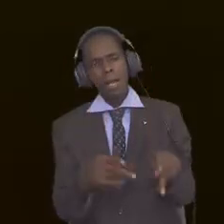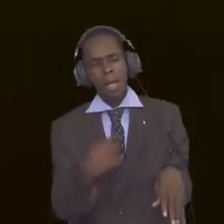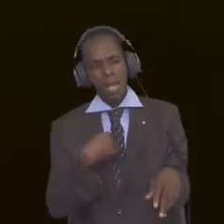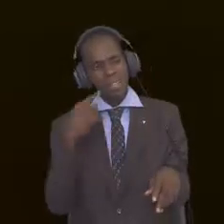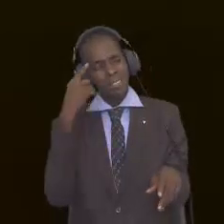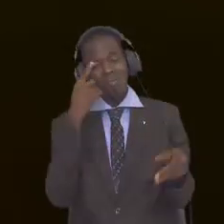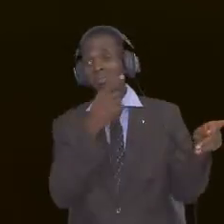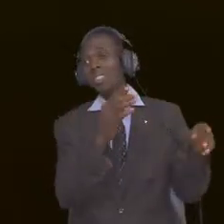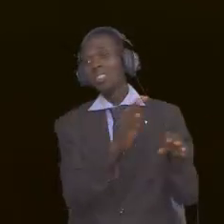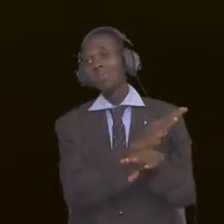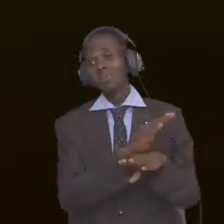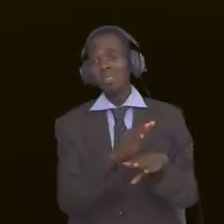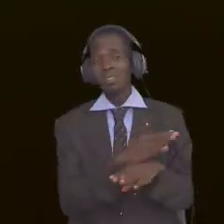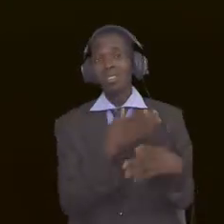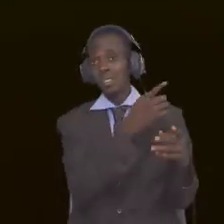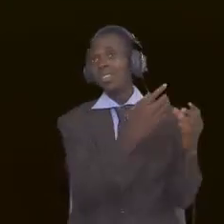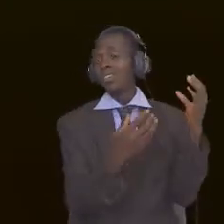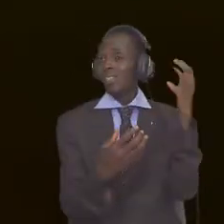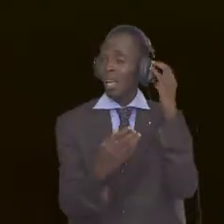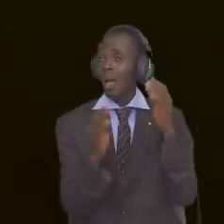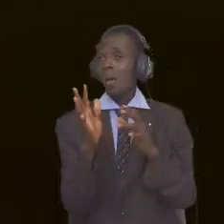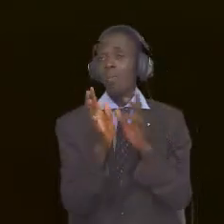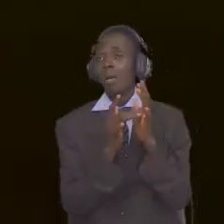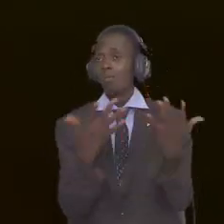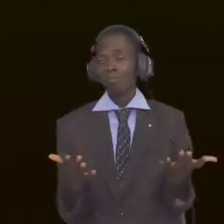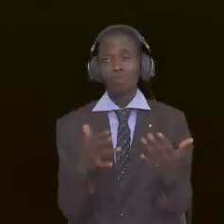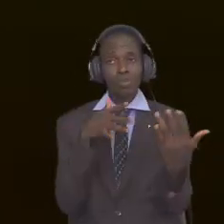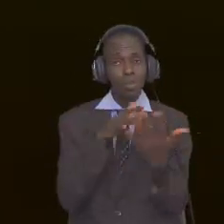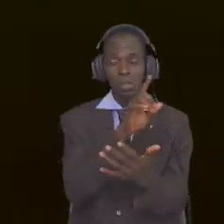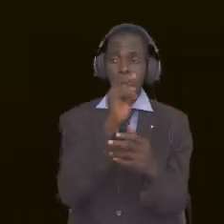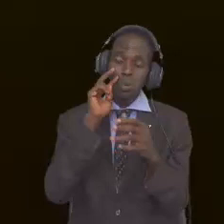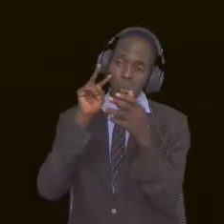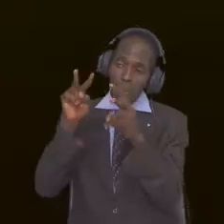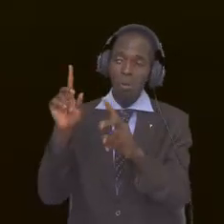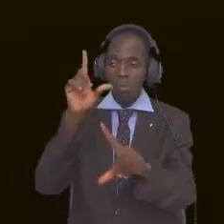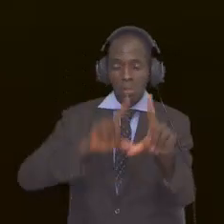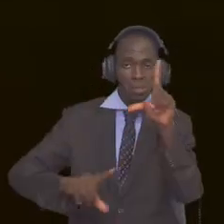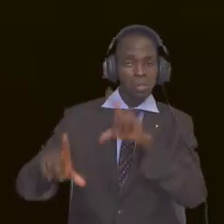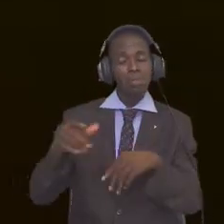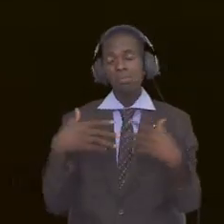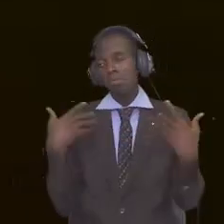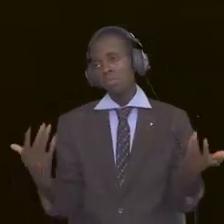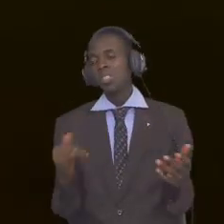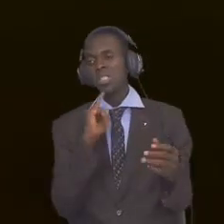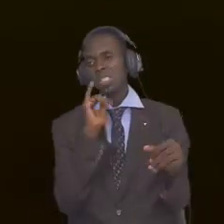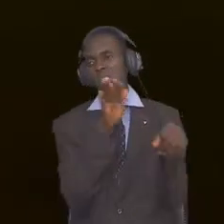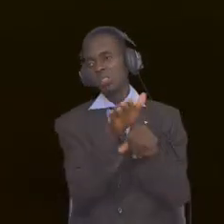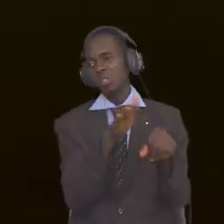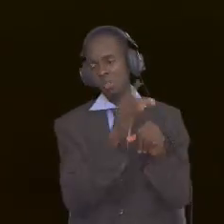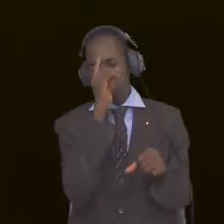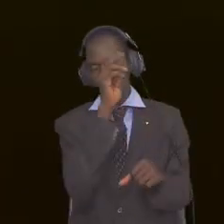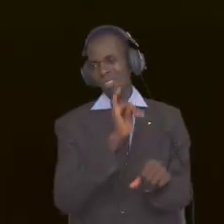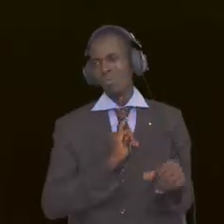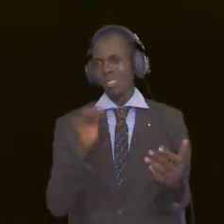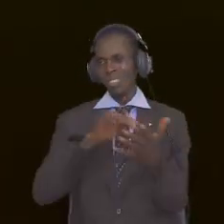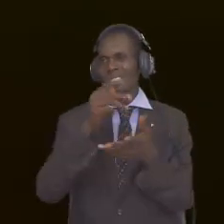so busy, and after all, they are hearing the Bible study. Everything they are hearing is ministering to them. Why do I need to bother them